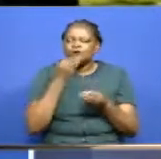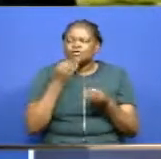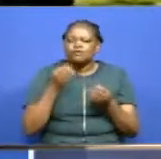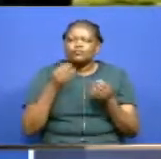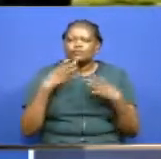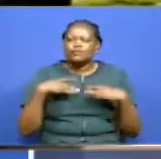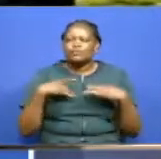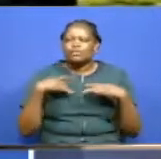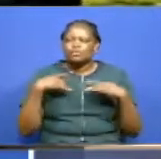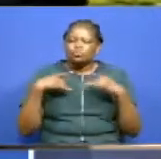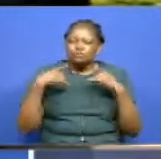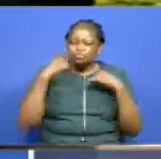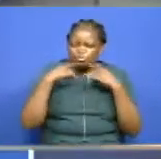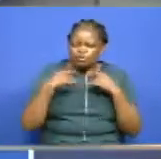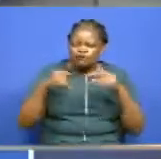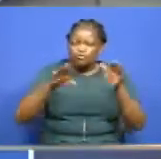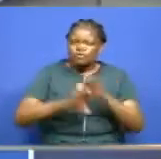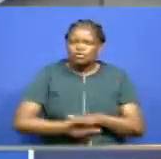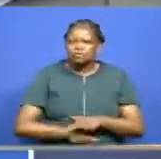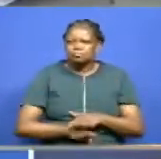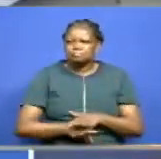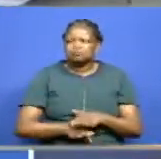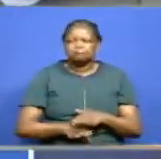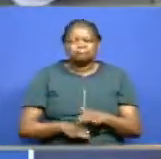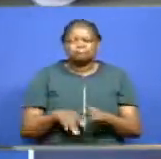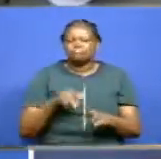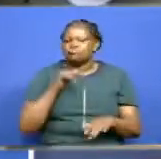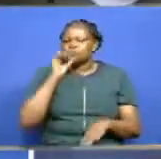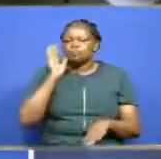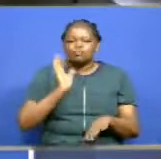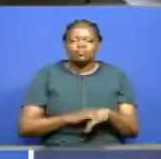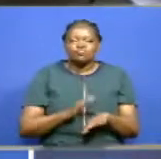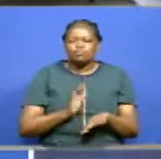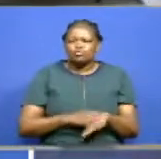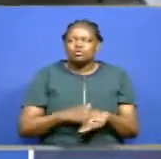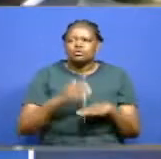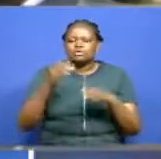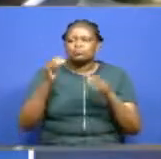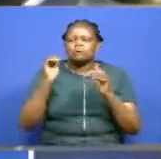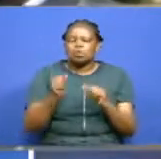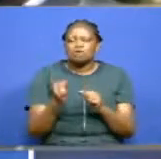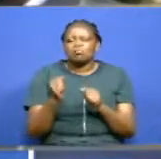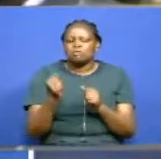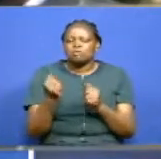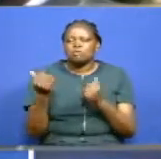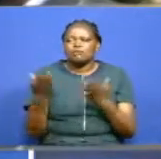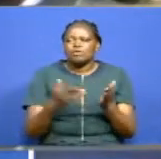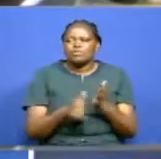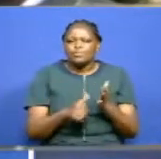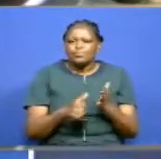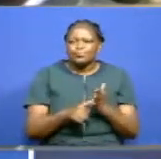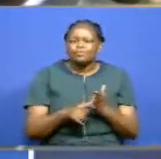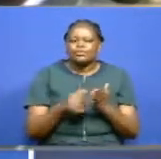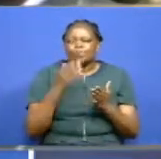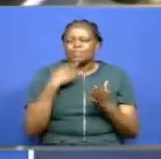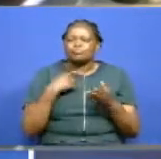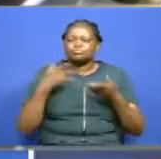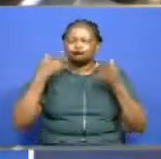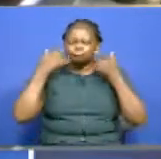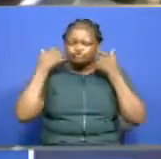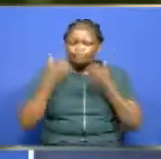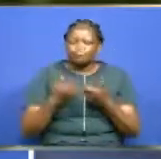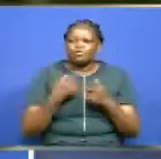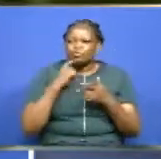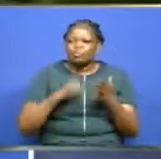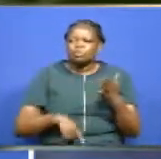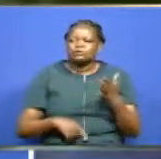especially at funerals, disregards social distancing and naturally trigger the removal of masks. The church leaders called on Kenyans not to